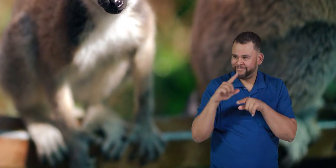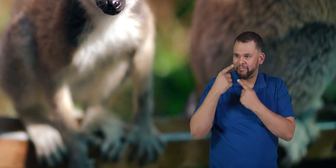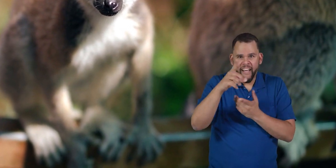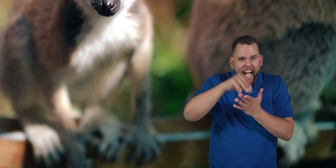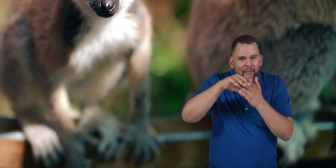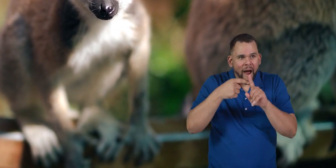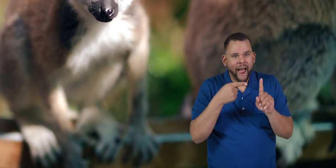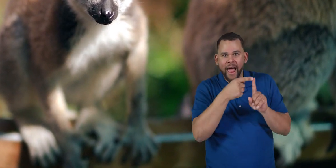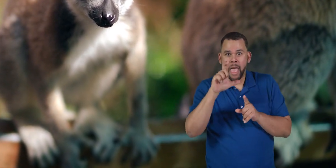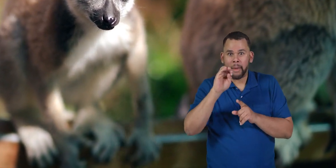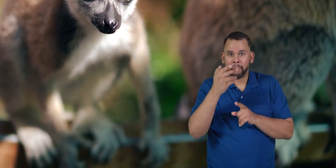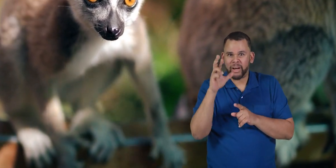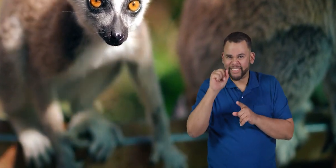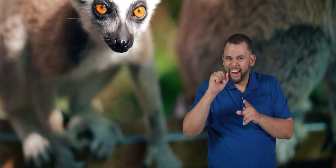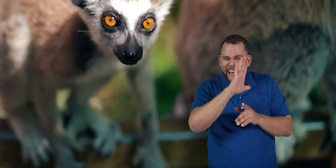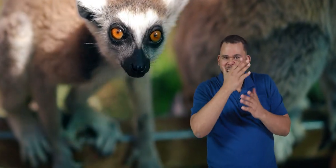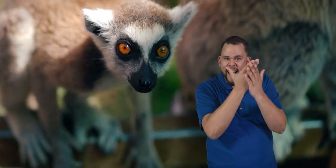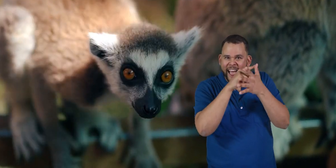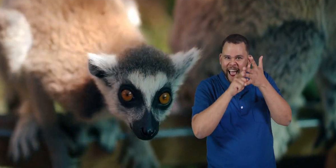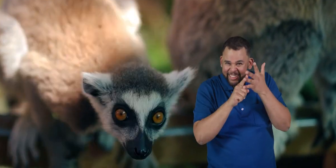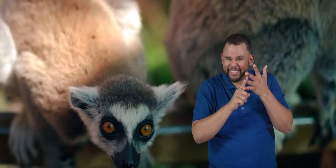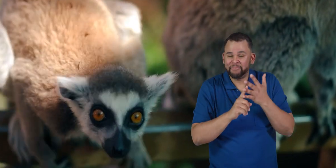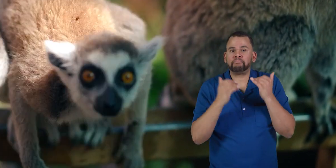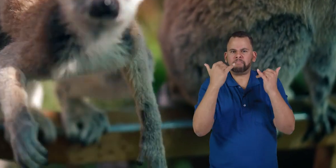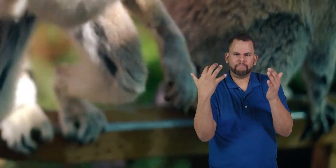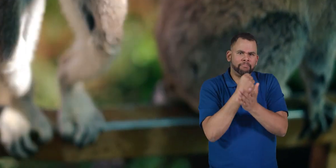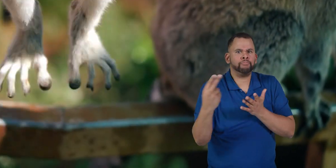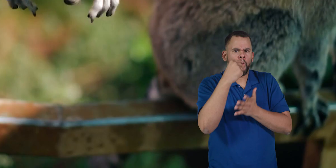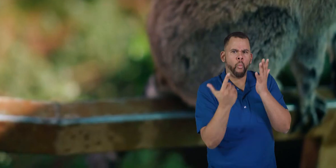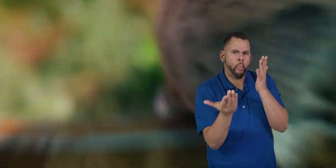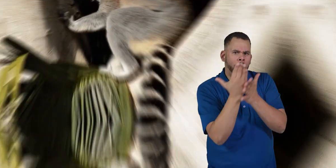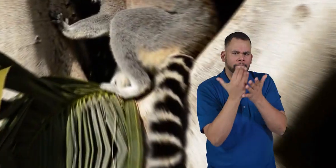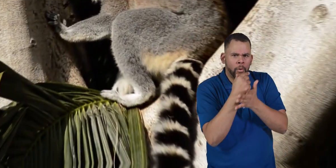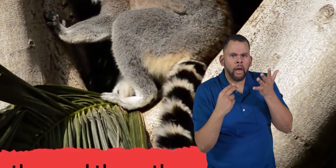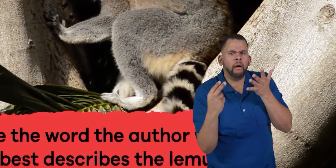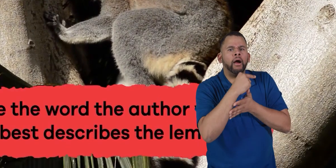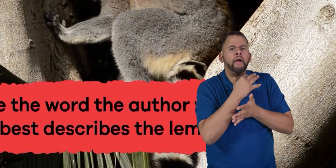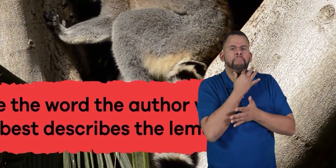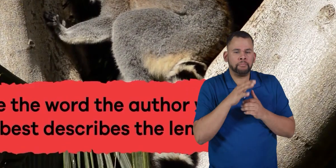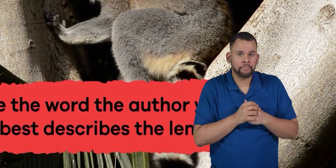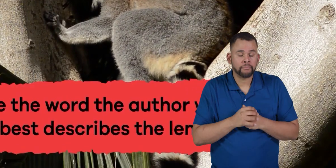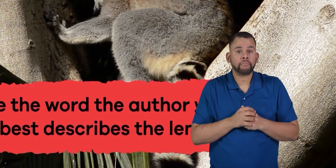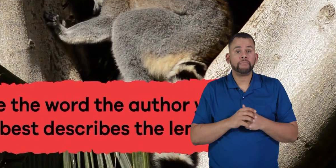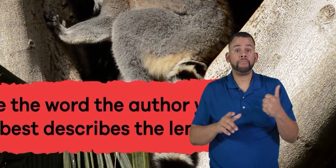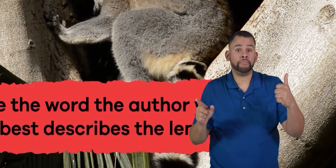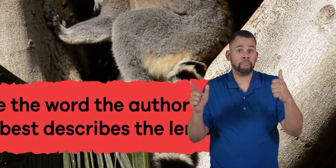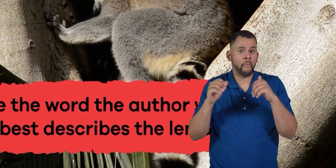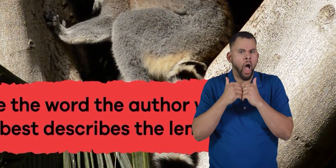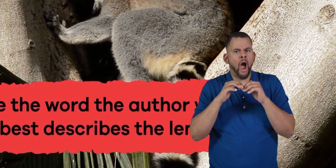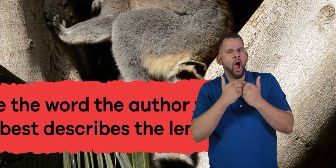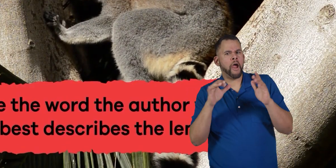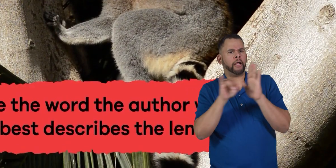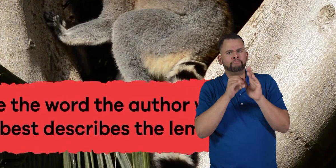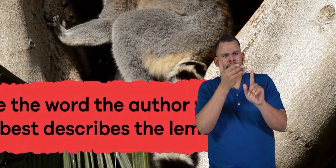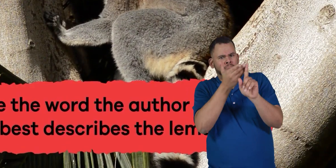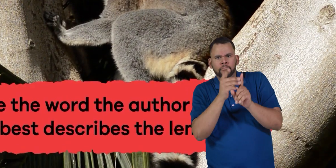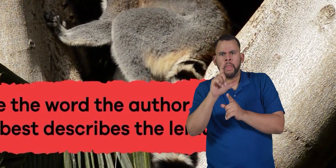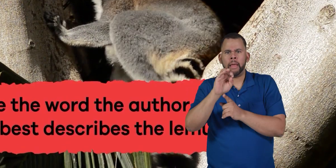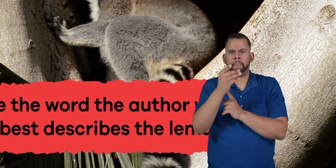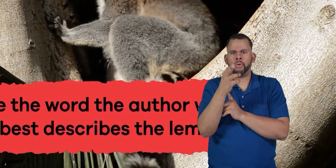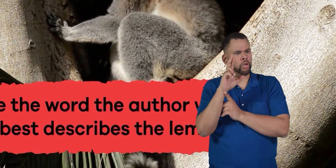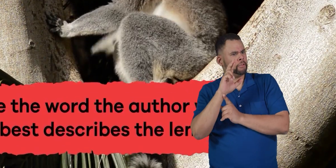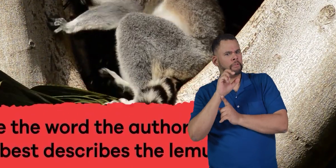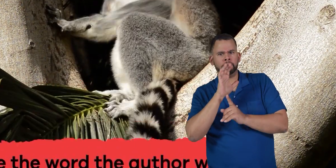learned some legendary lemur facts let's review choose the word the author would say best